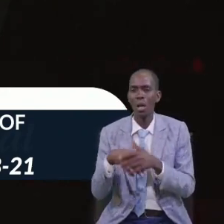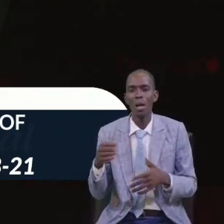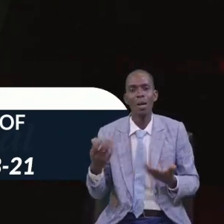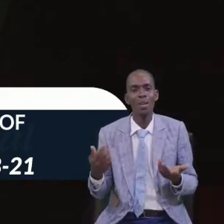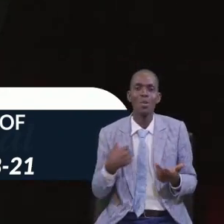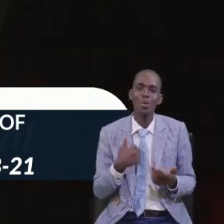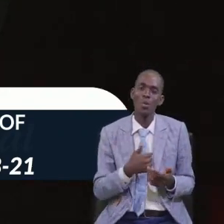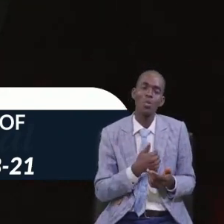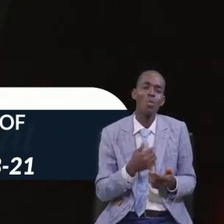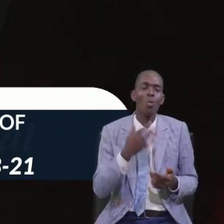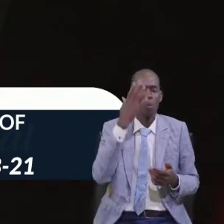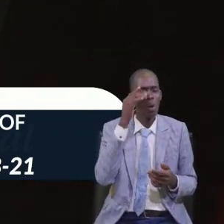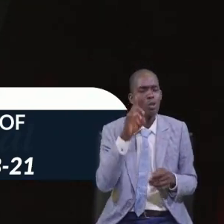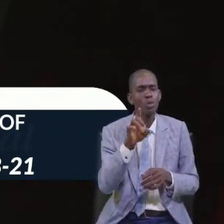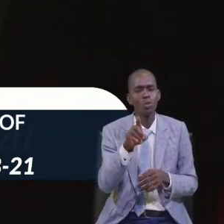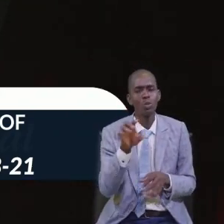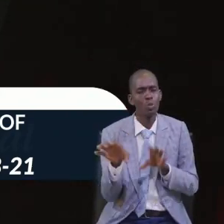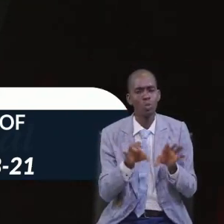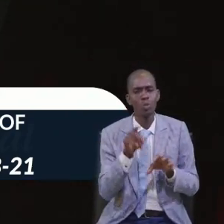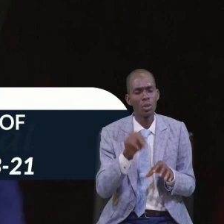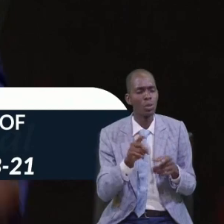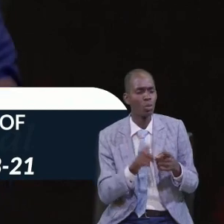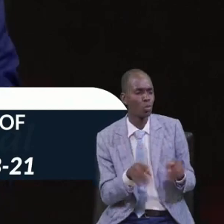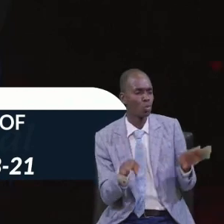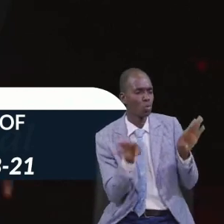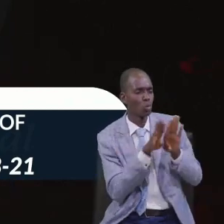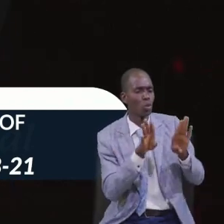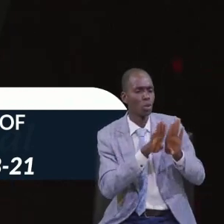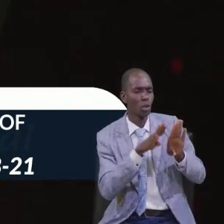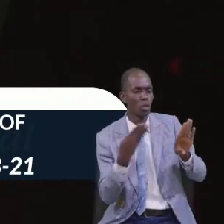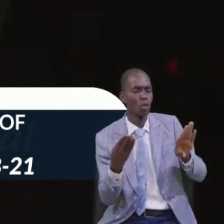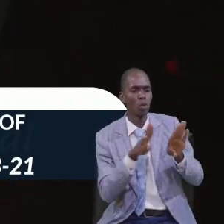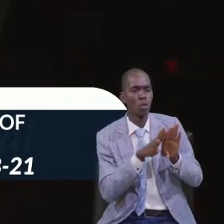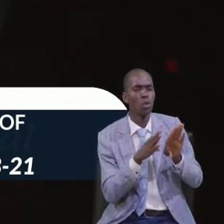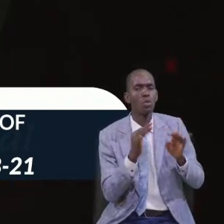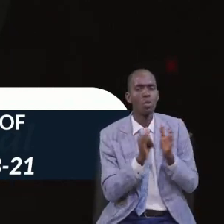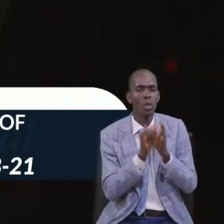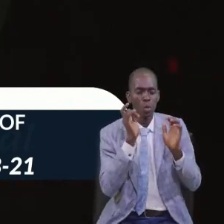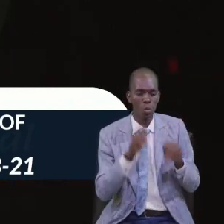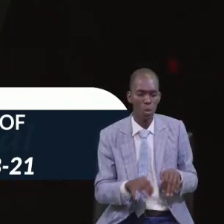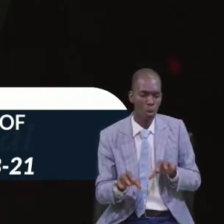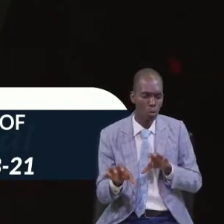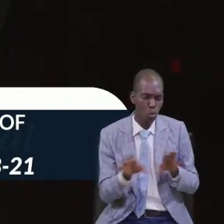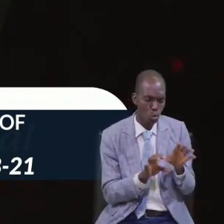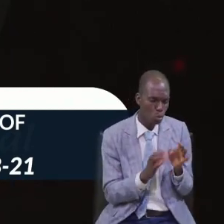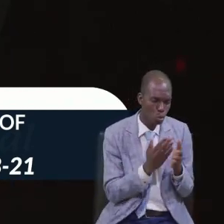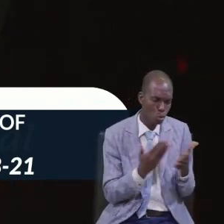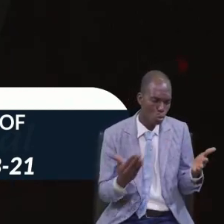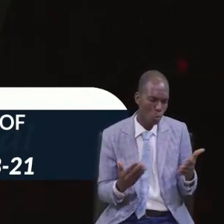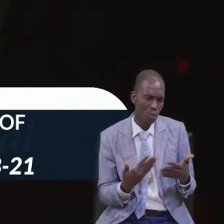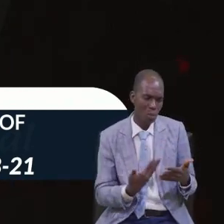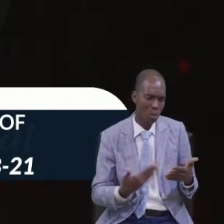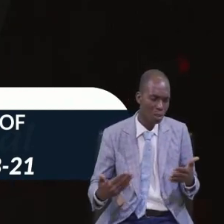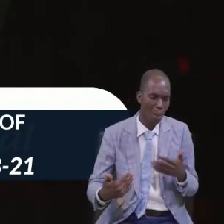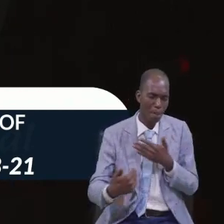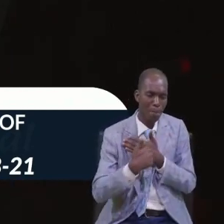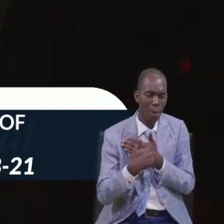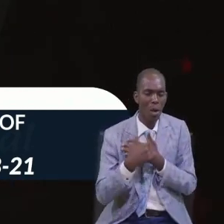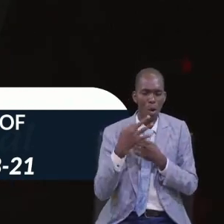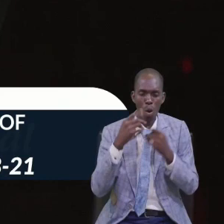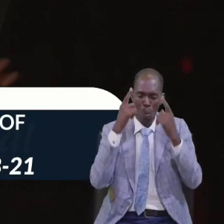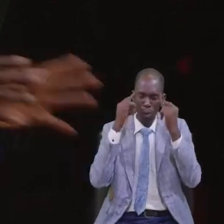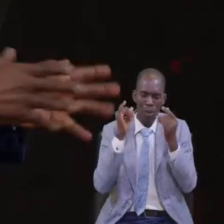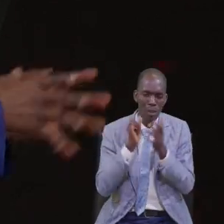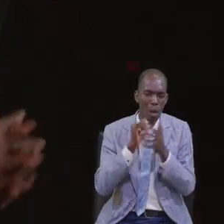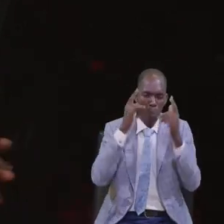shut the door against Moses so that we can do what Moses will not see and what Moses should not